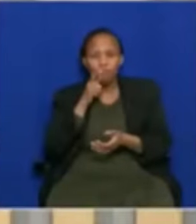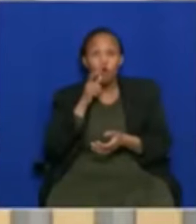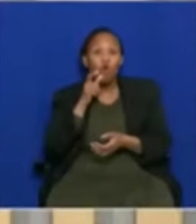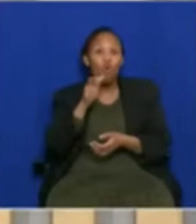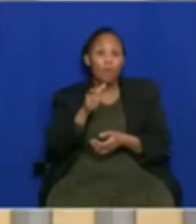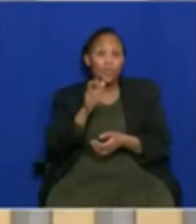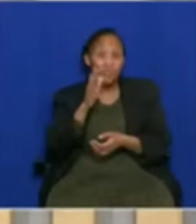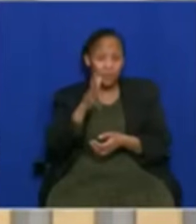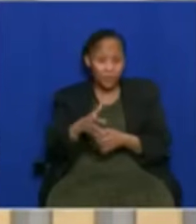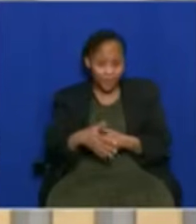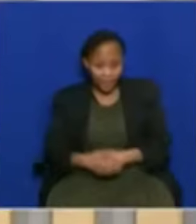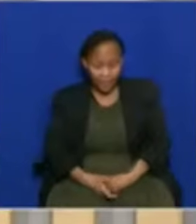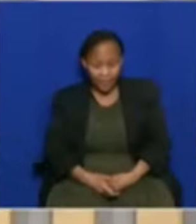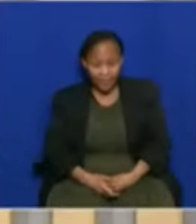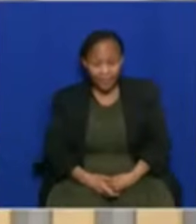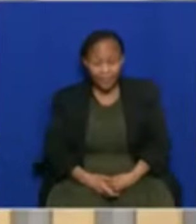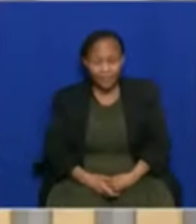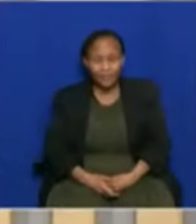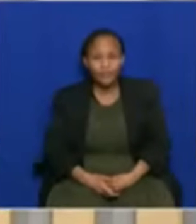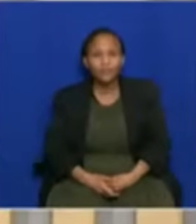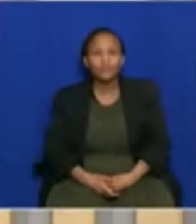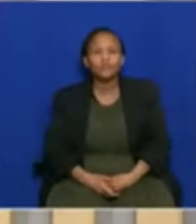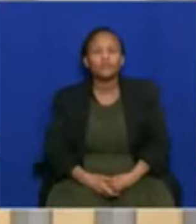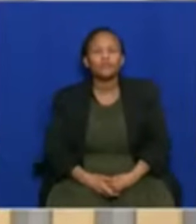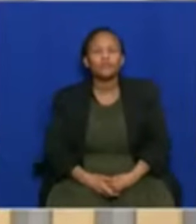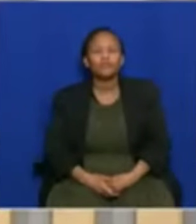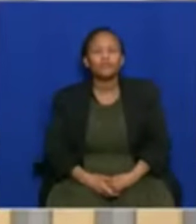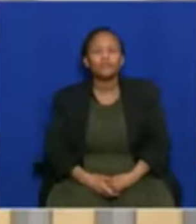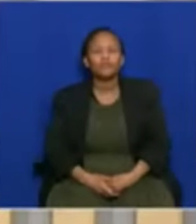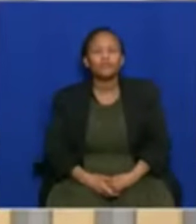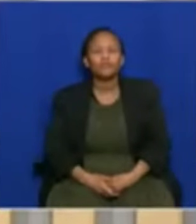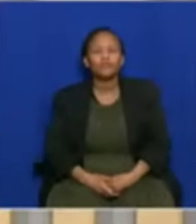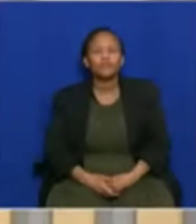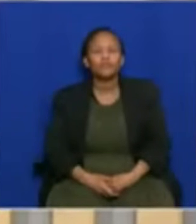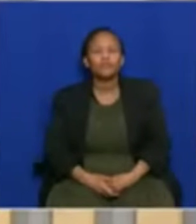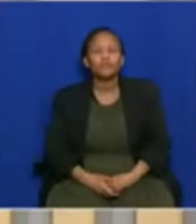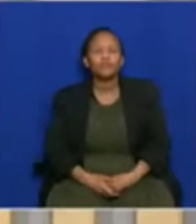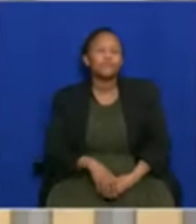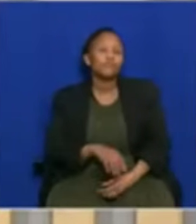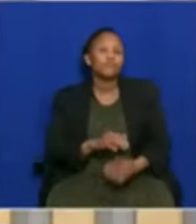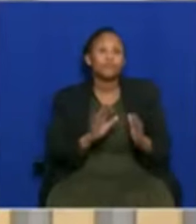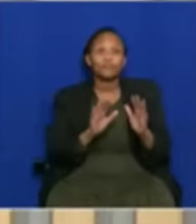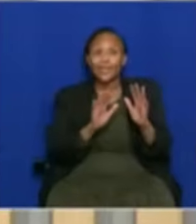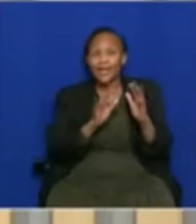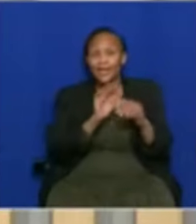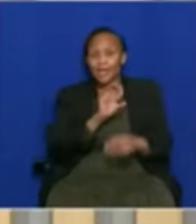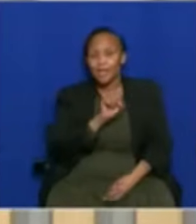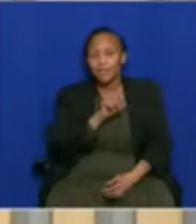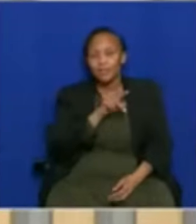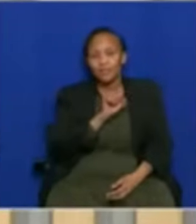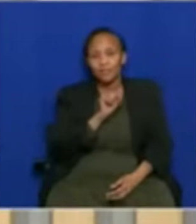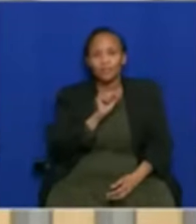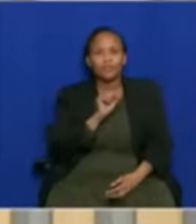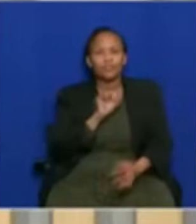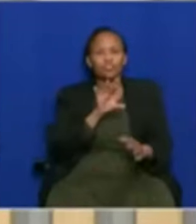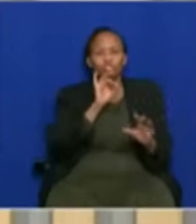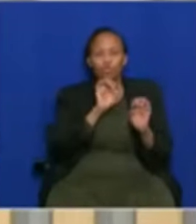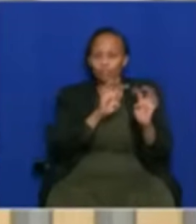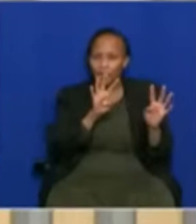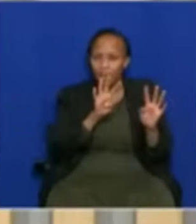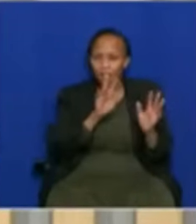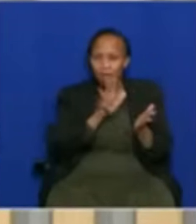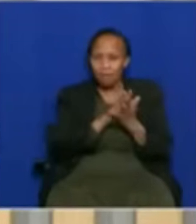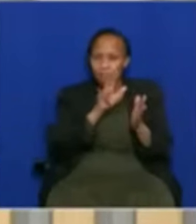We say that SAPS chose a panel, proved a panel, advertised it